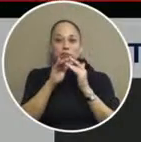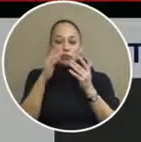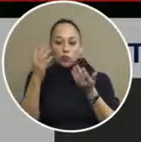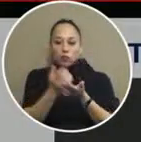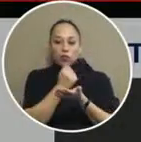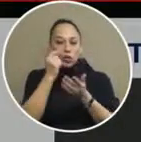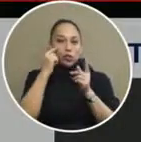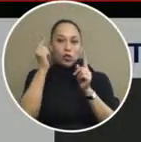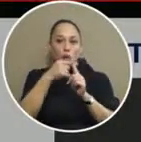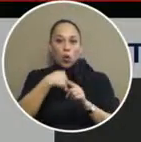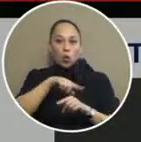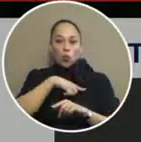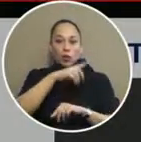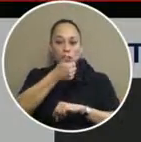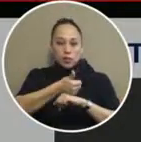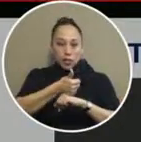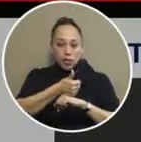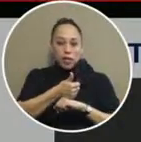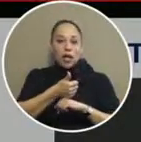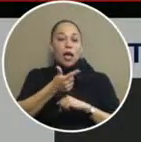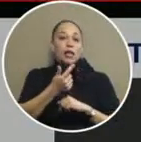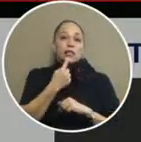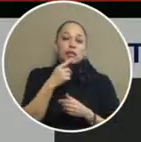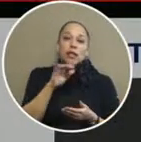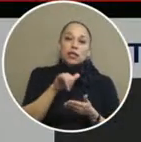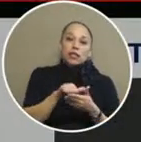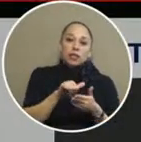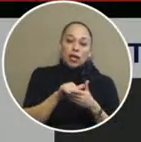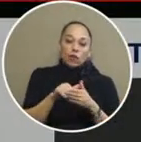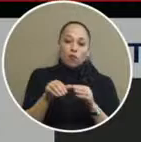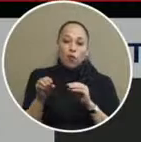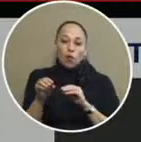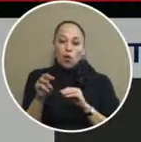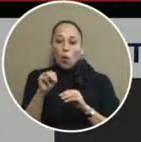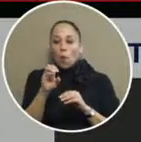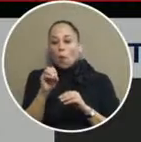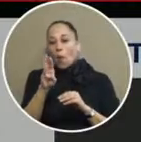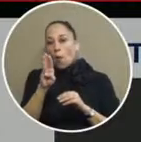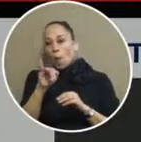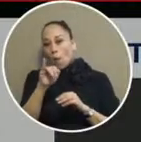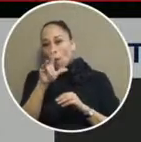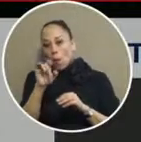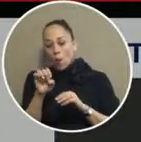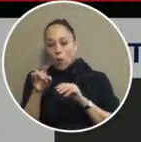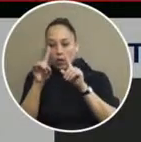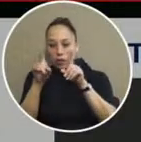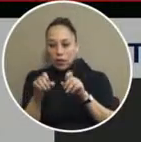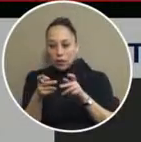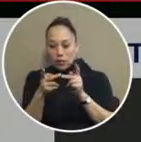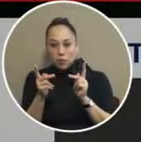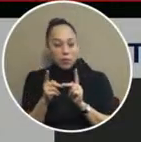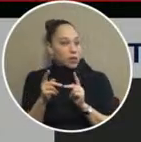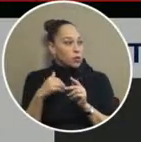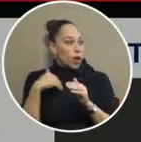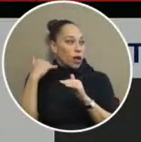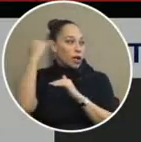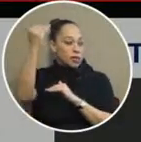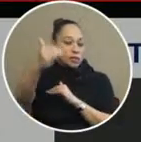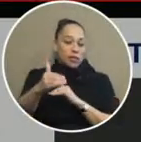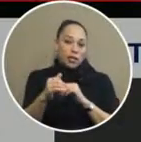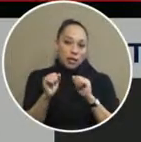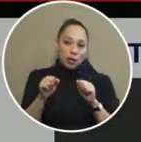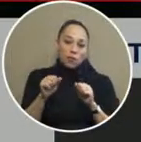have set, and setting up those mobile testing, setting up and increasing the capacity of